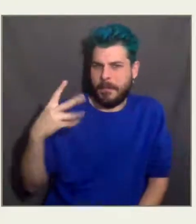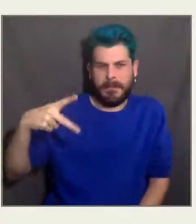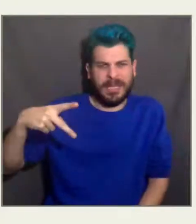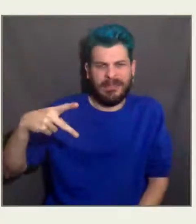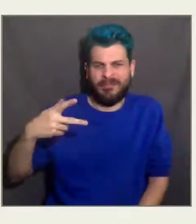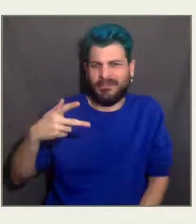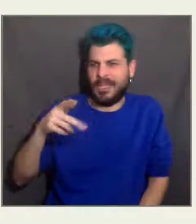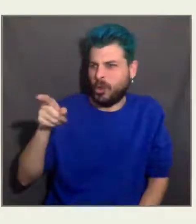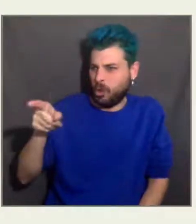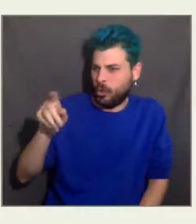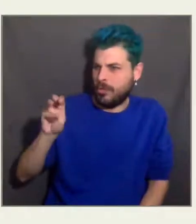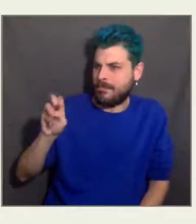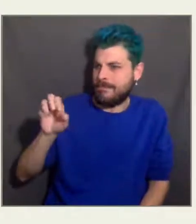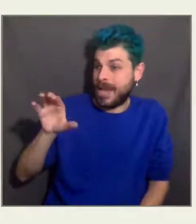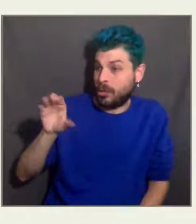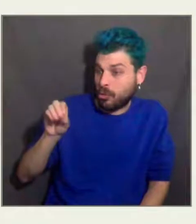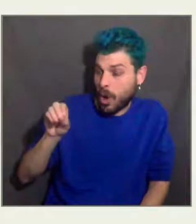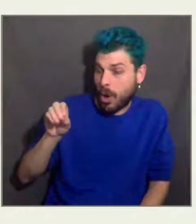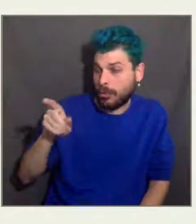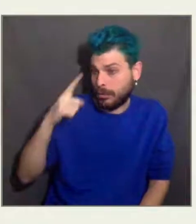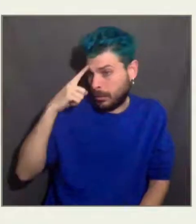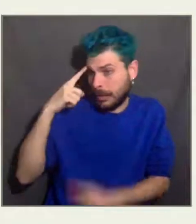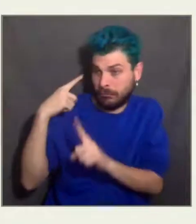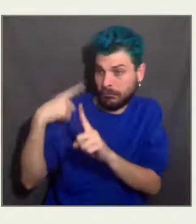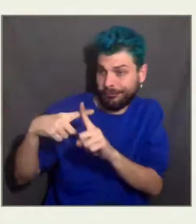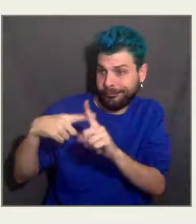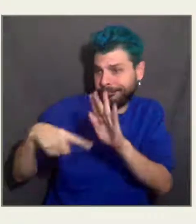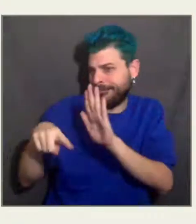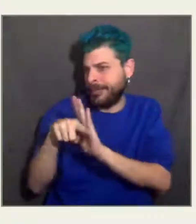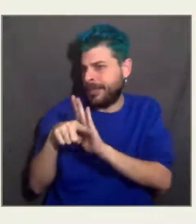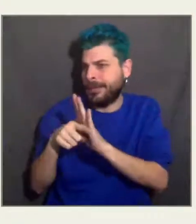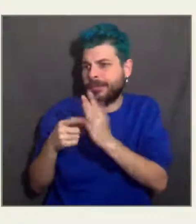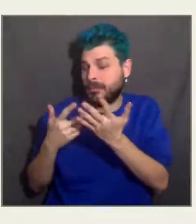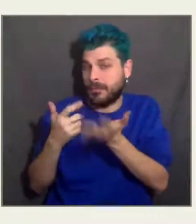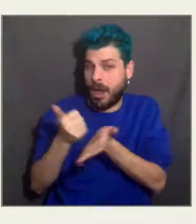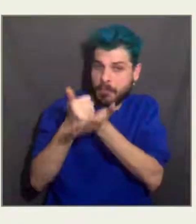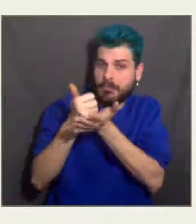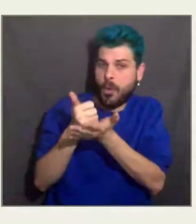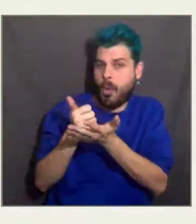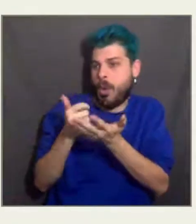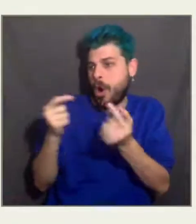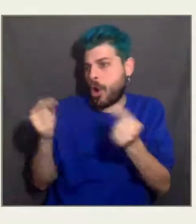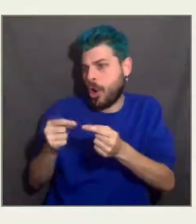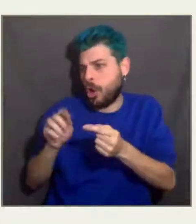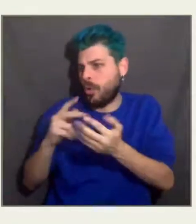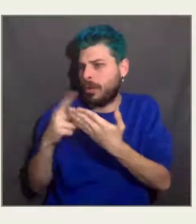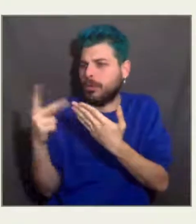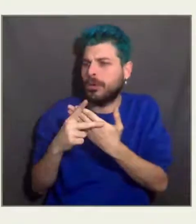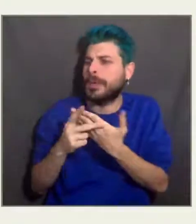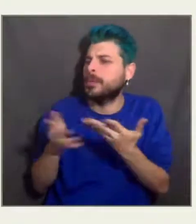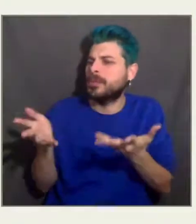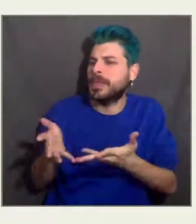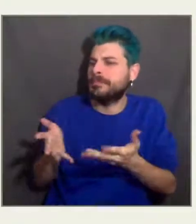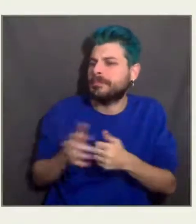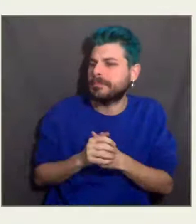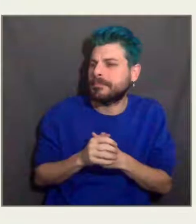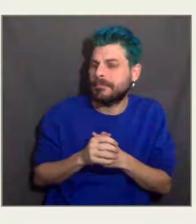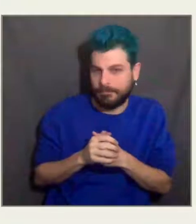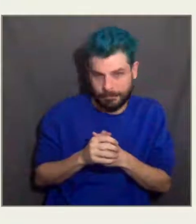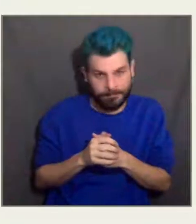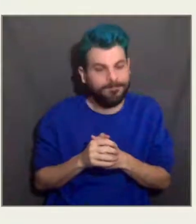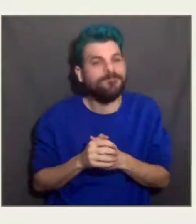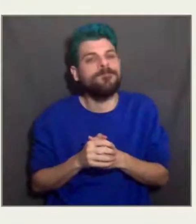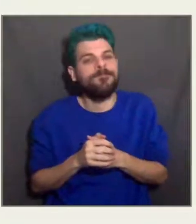perspective, if this is helpful, what they're doing, or harmful to what Metro has underway? Yeah, People